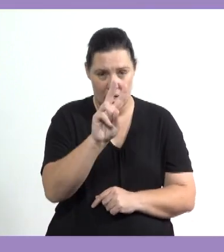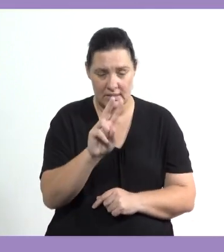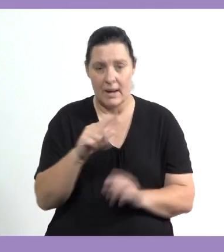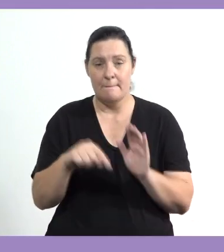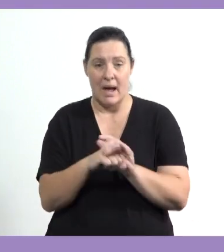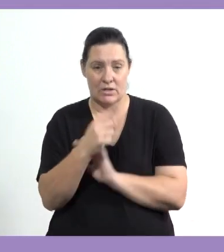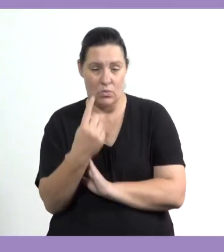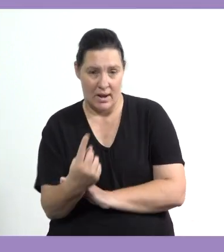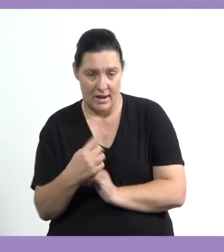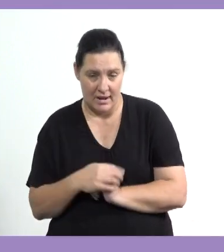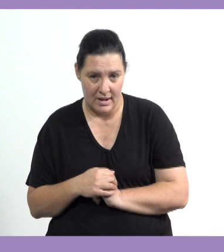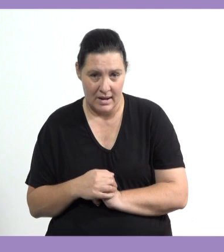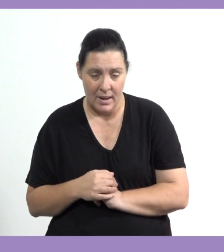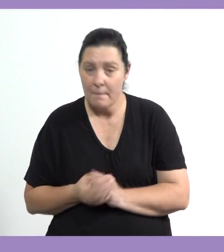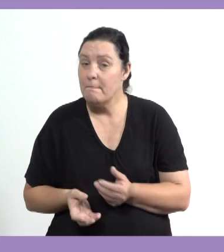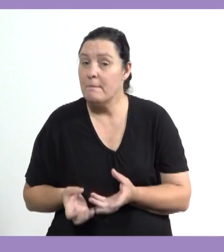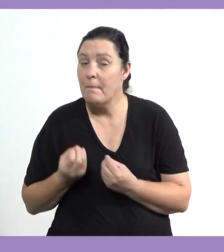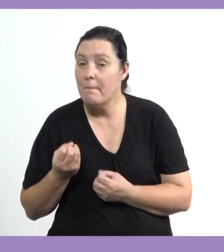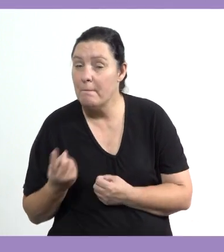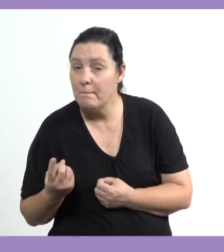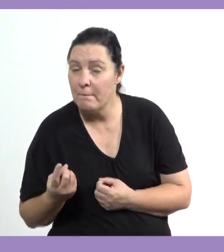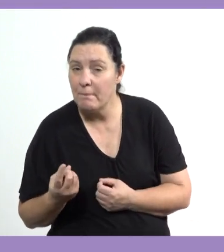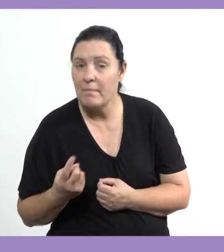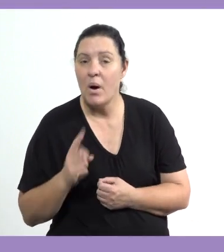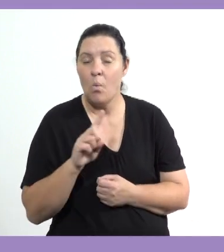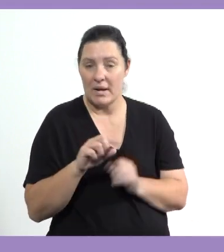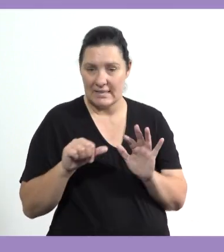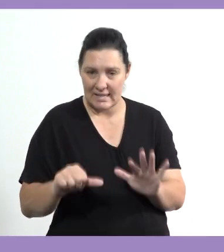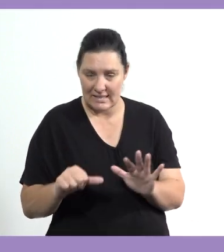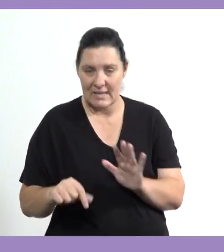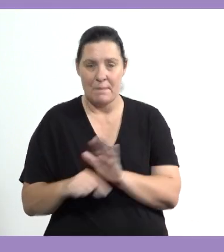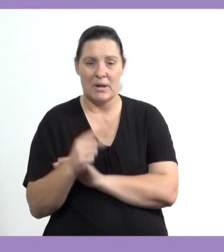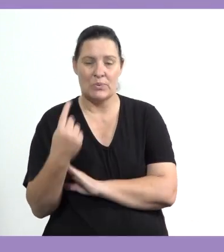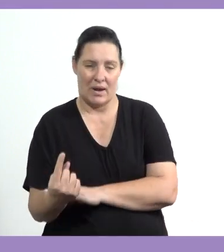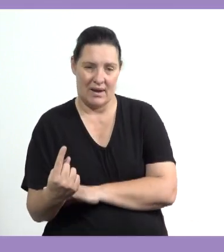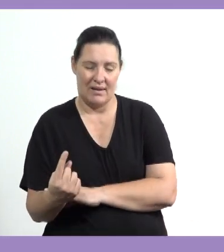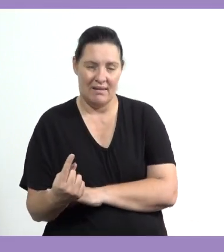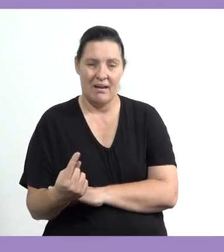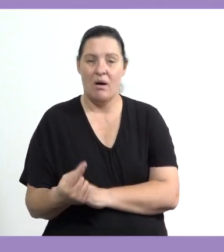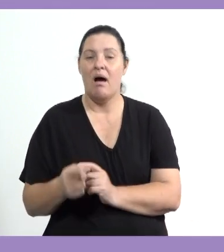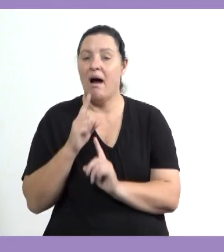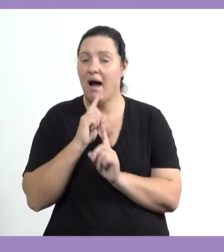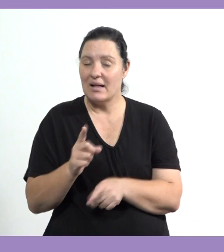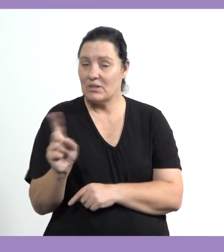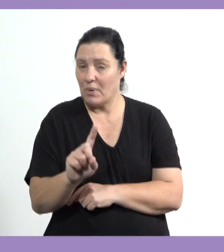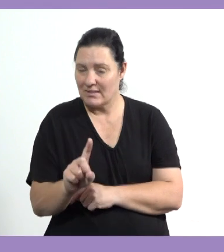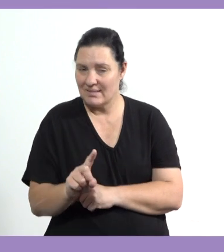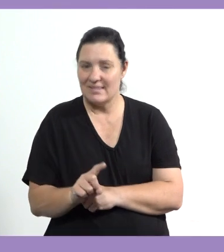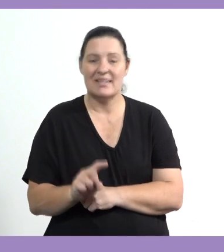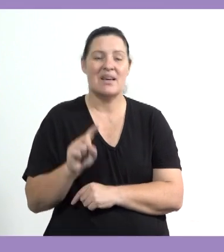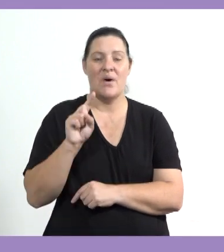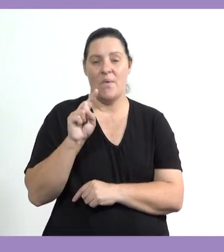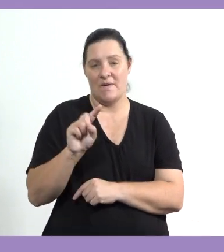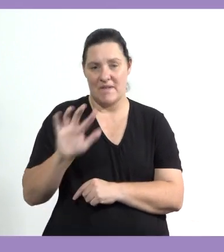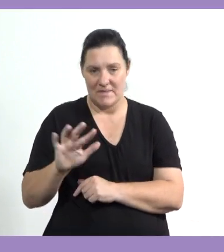squared minus 1. That would give us 16 minus 1, and we know that 16